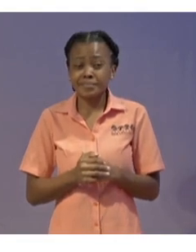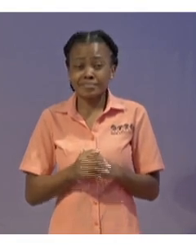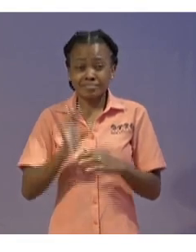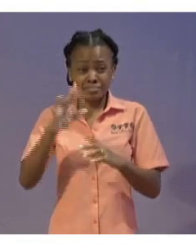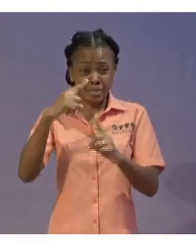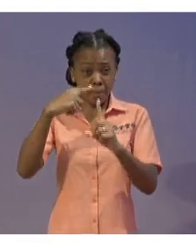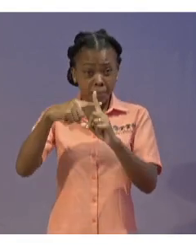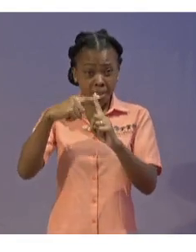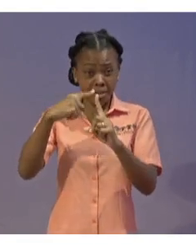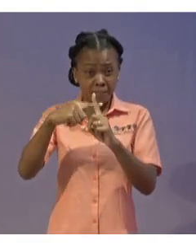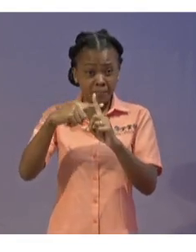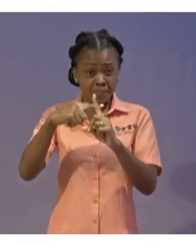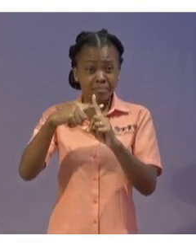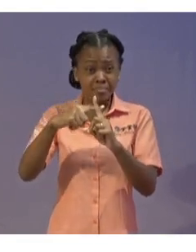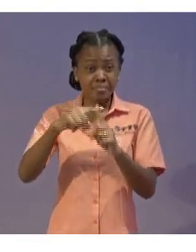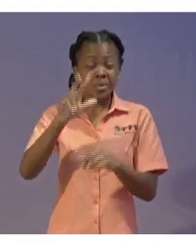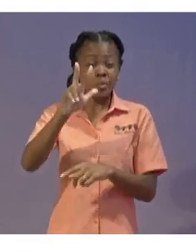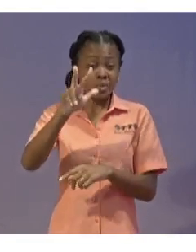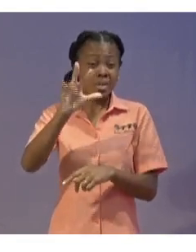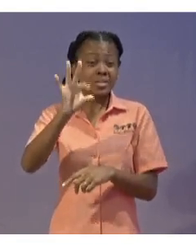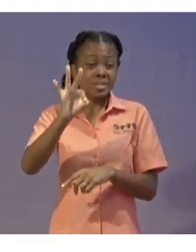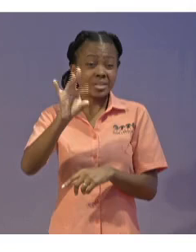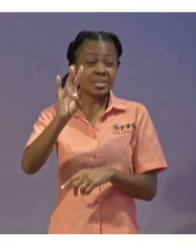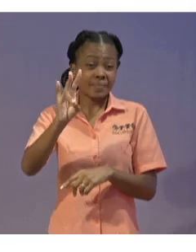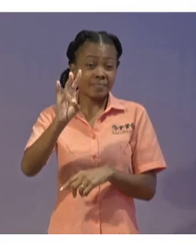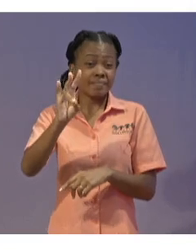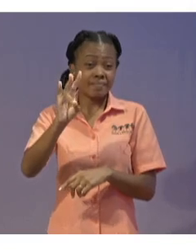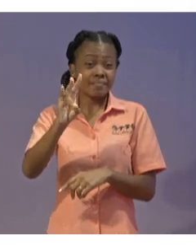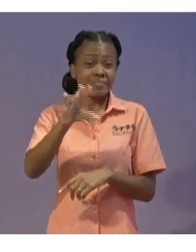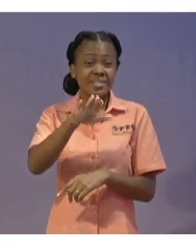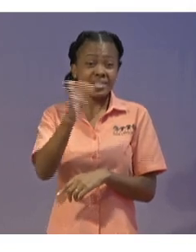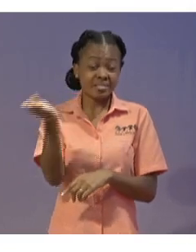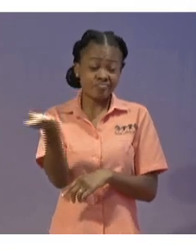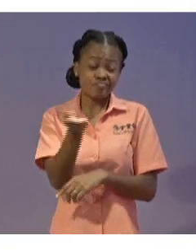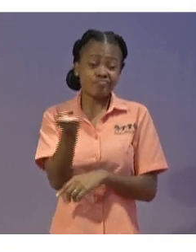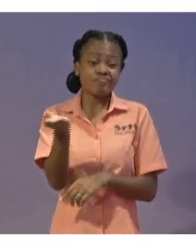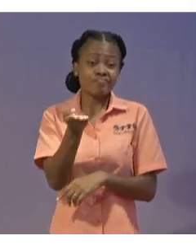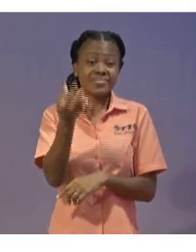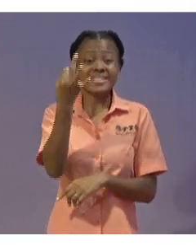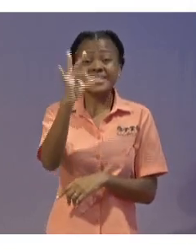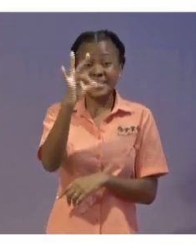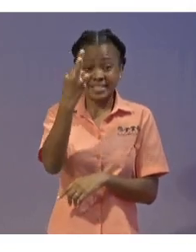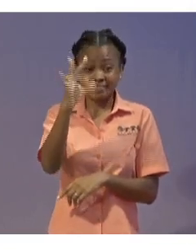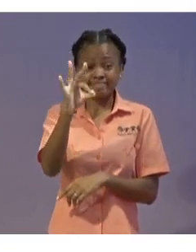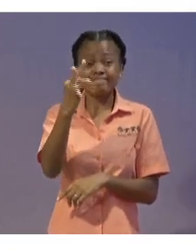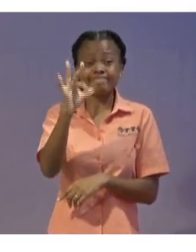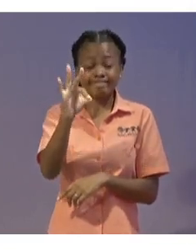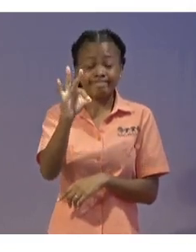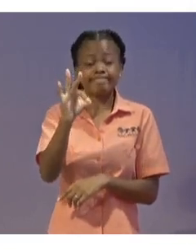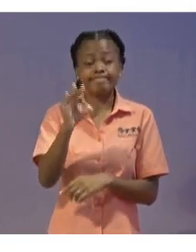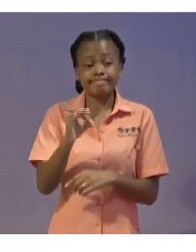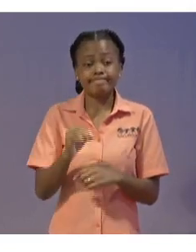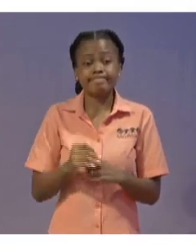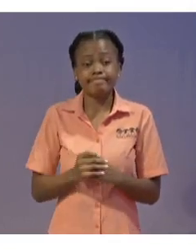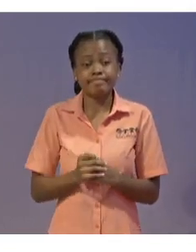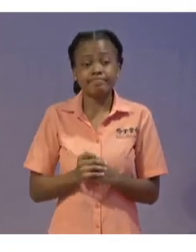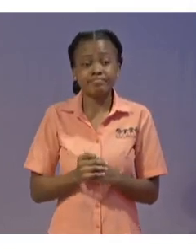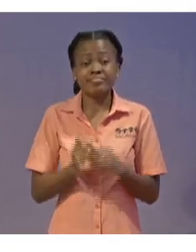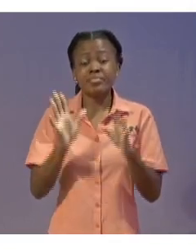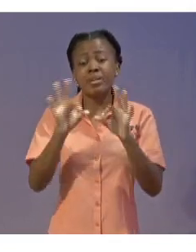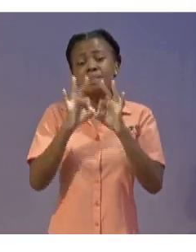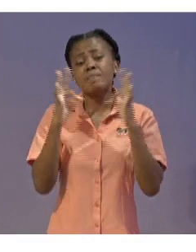hours, 397. Deaths reported during the last 24 hours, 19. And condolences to the families of all of those who would have